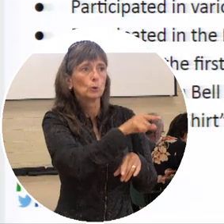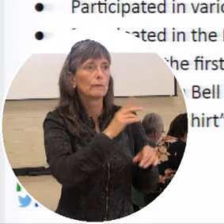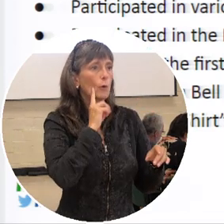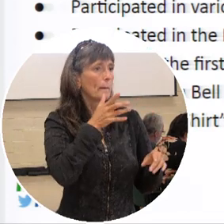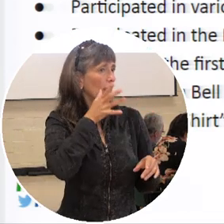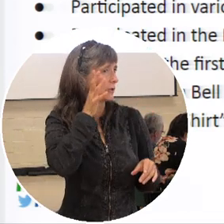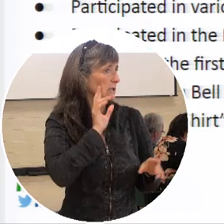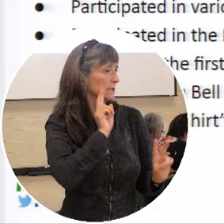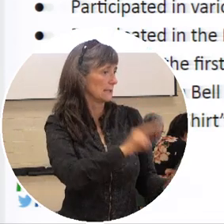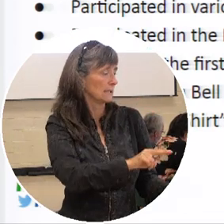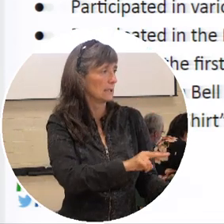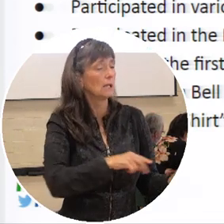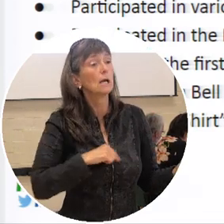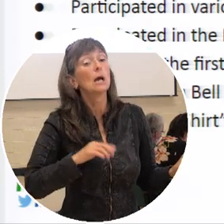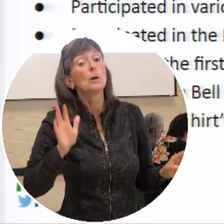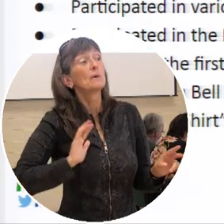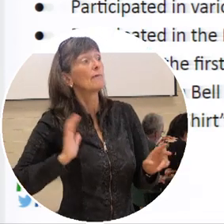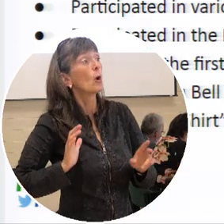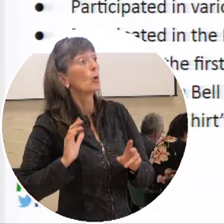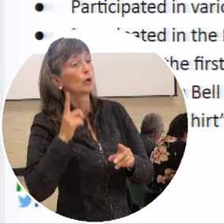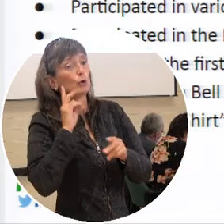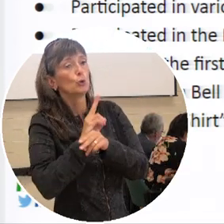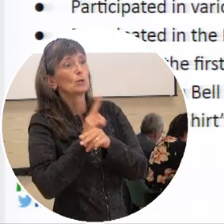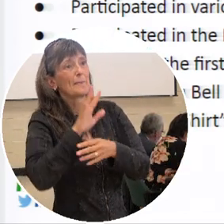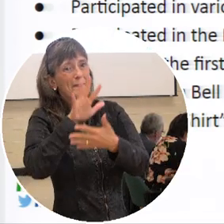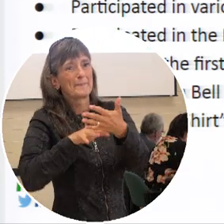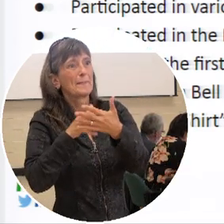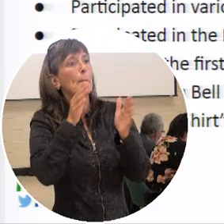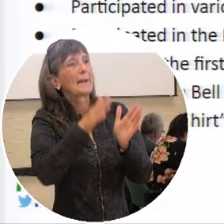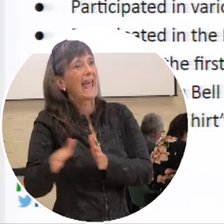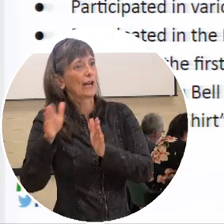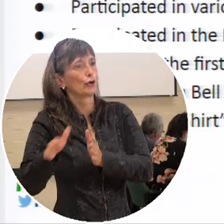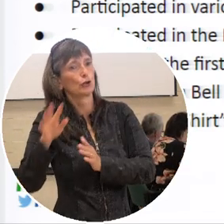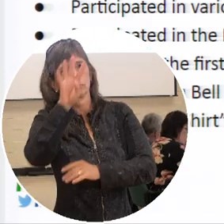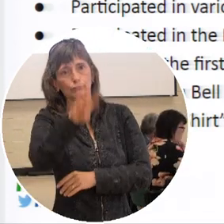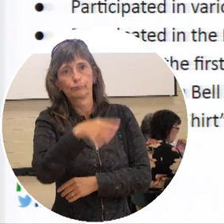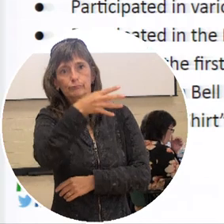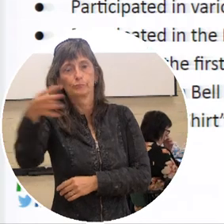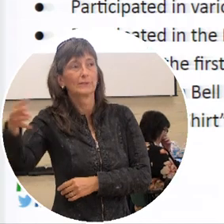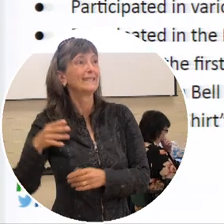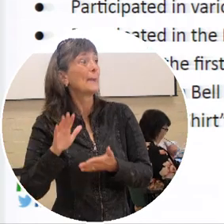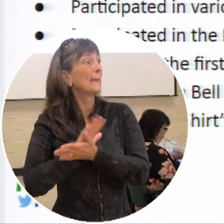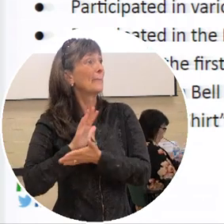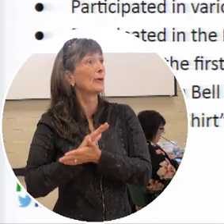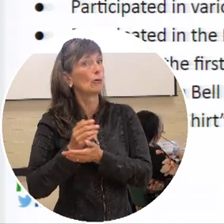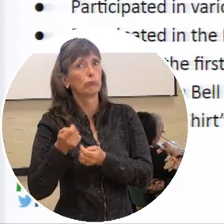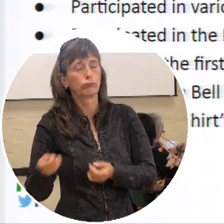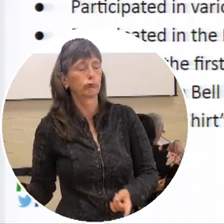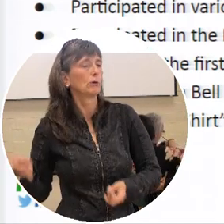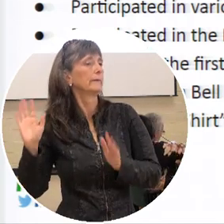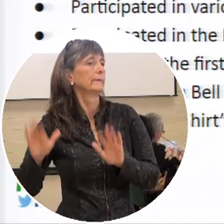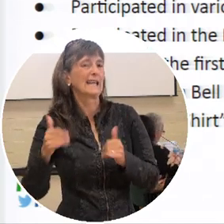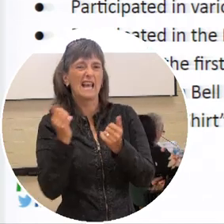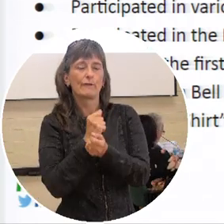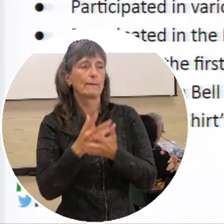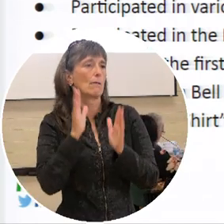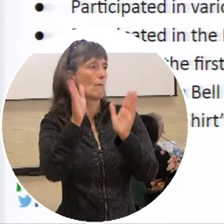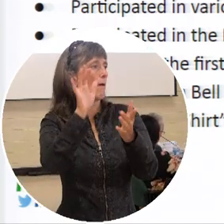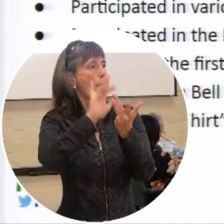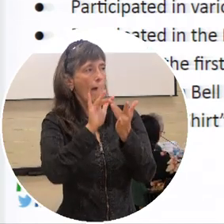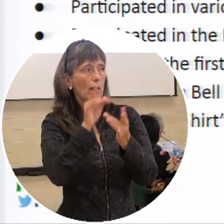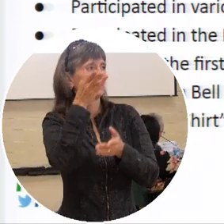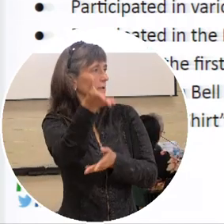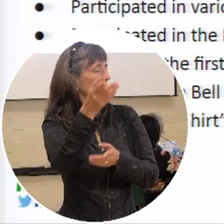distributed as a giant volume of paper, which is now completely and totally online and gets updated. It's